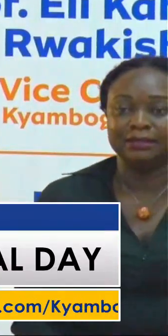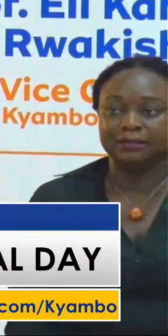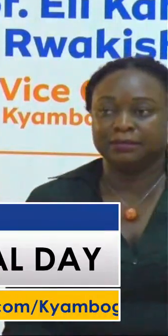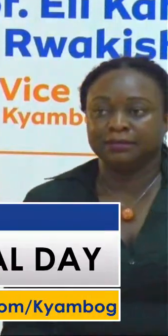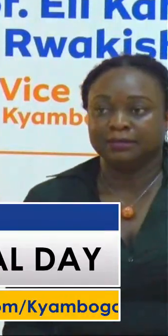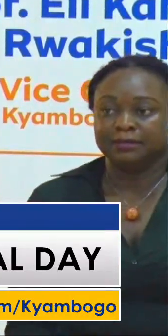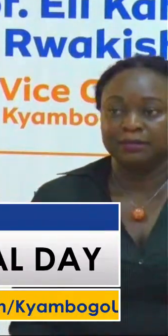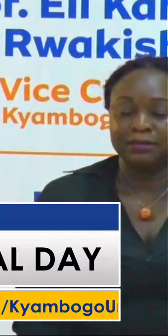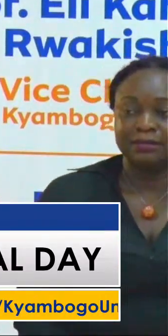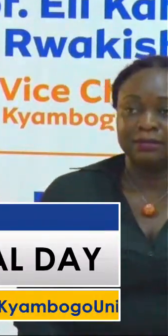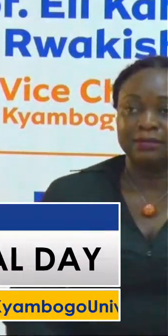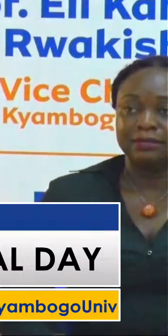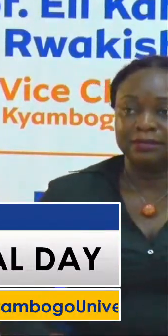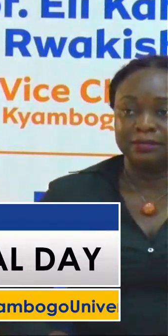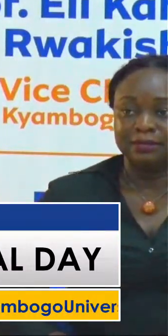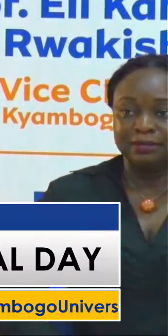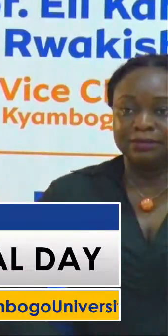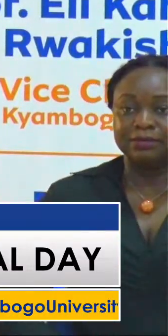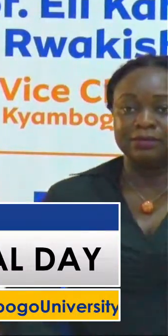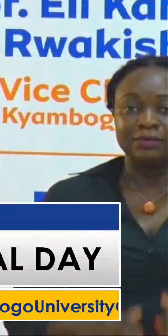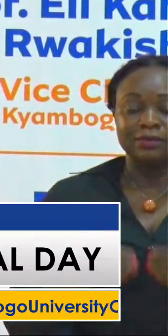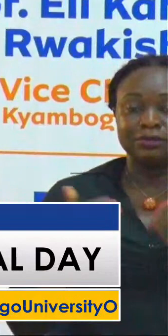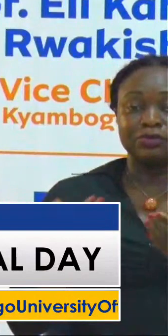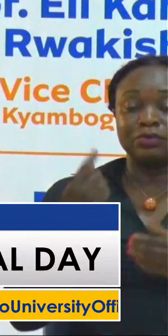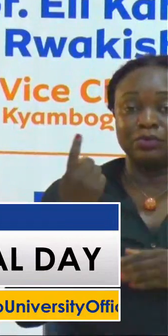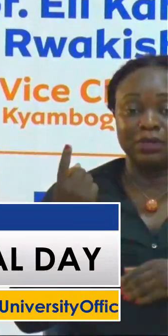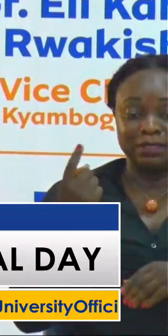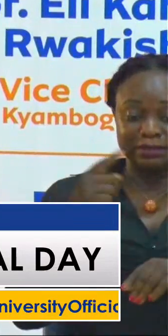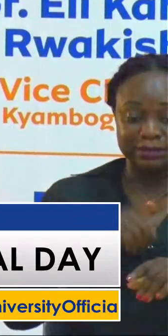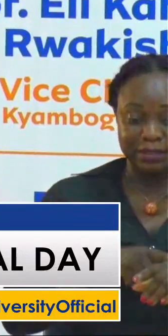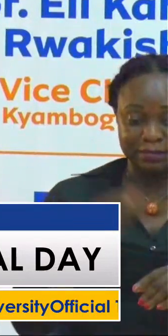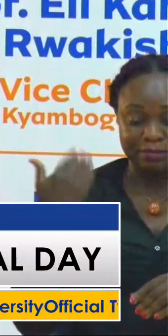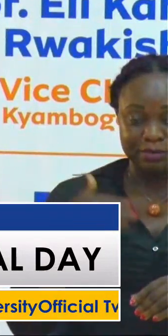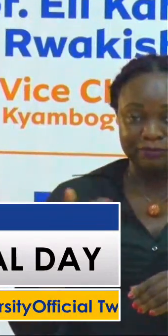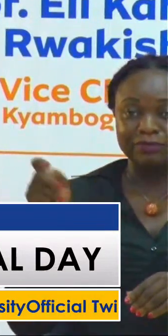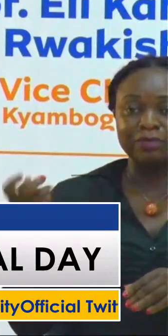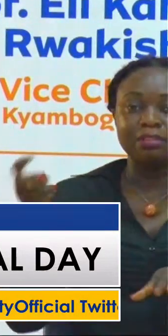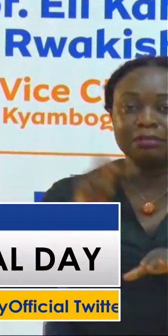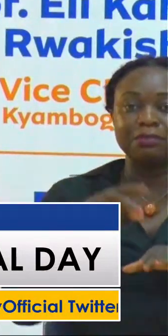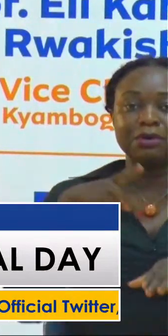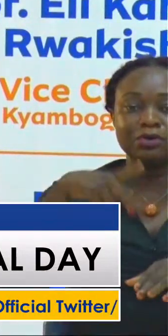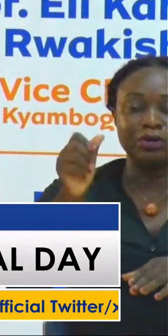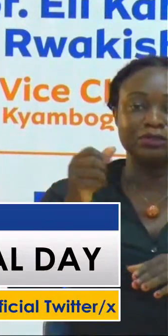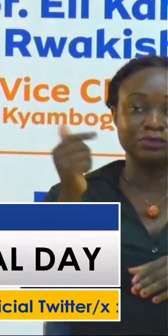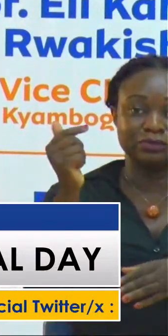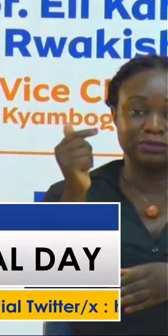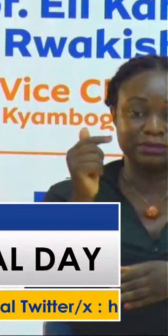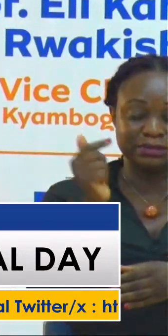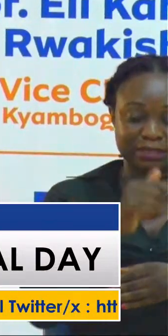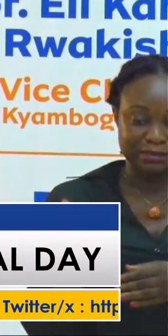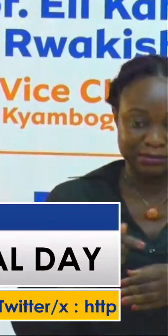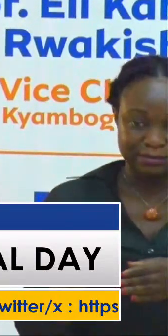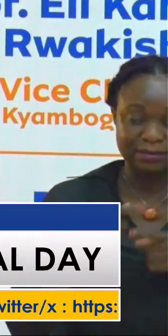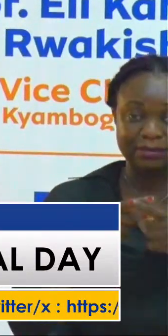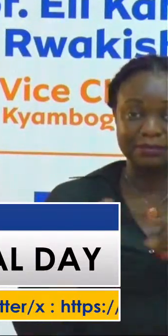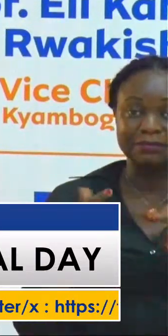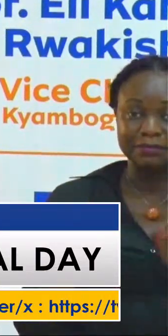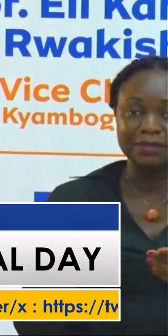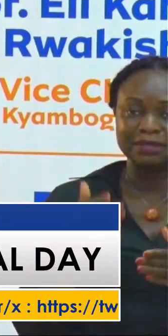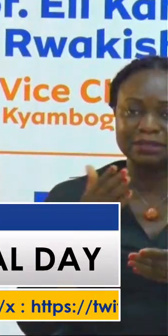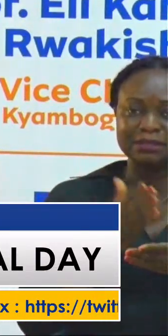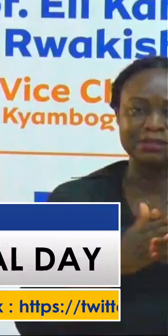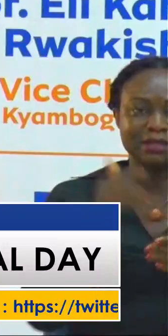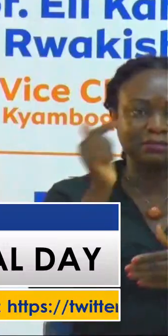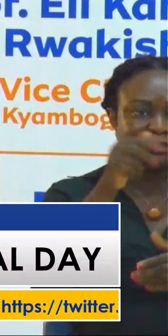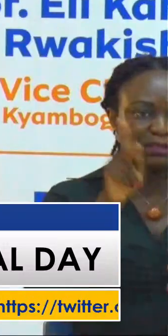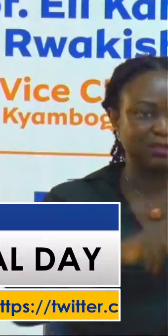the Takwa people told me that they were going to Arusha, and yet they were going to Dar es Salaam. Now, when they reached a town called Kahama, I don't know, do we have